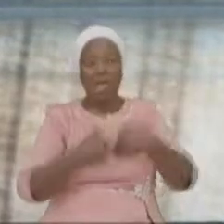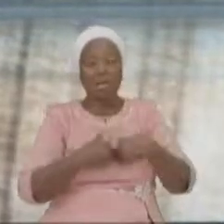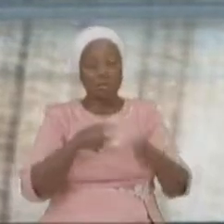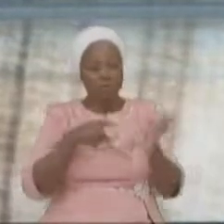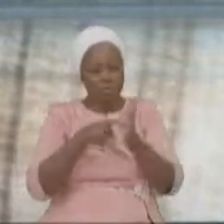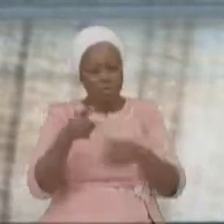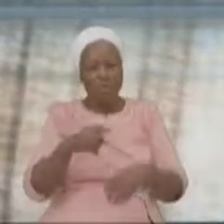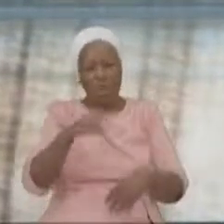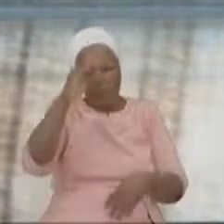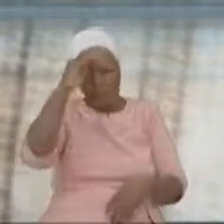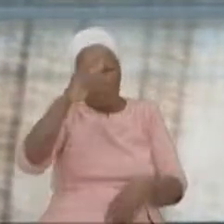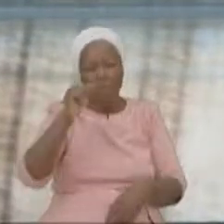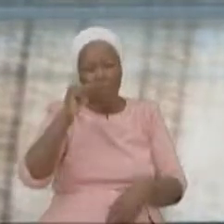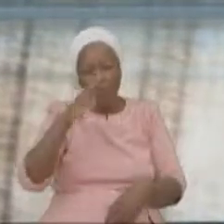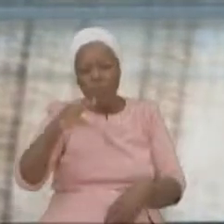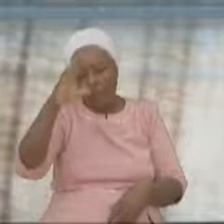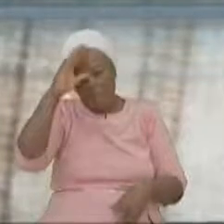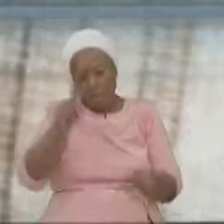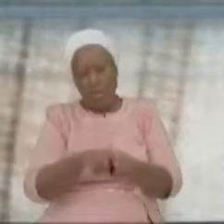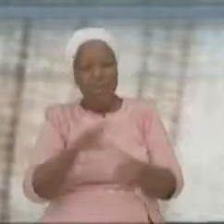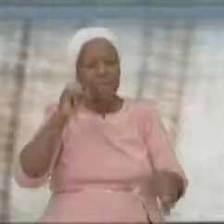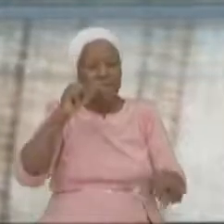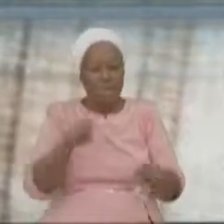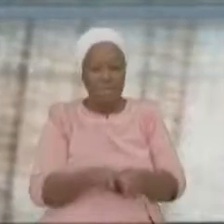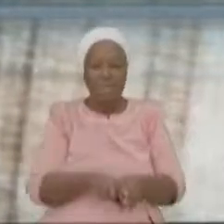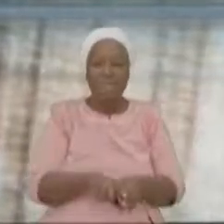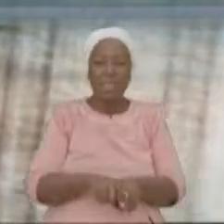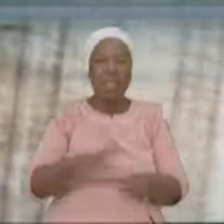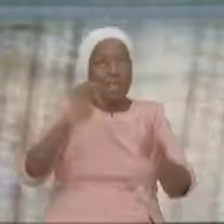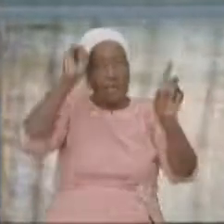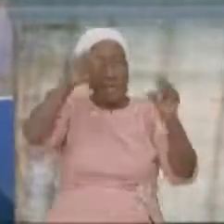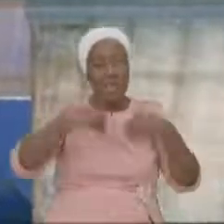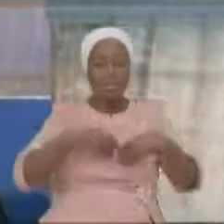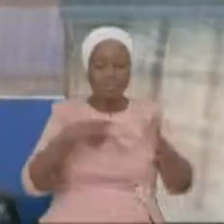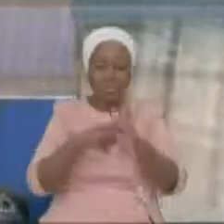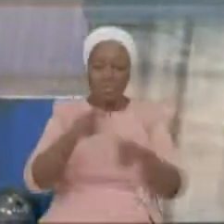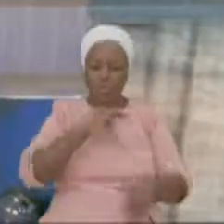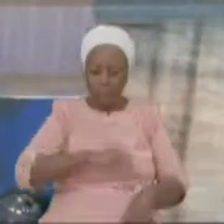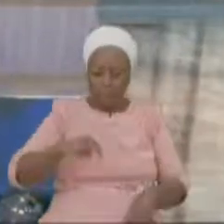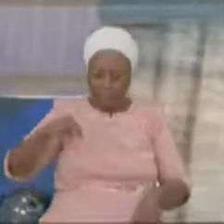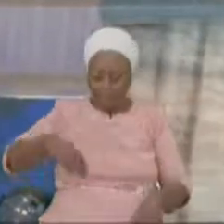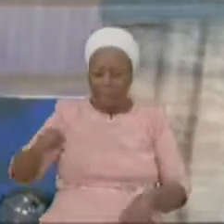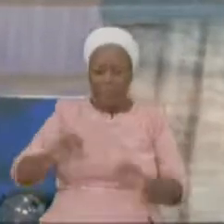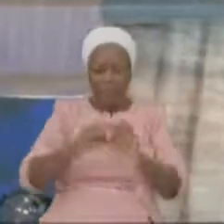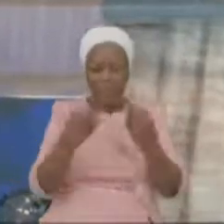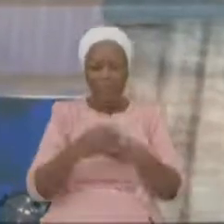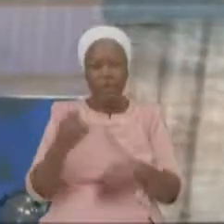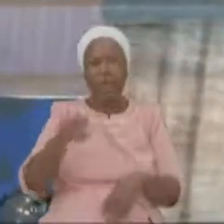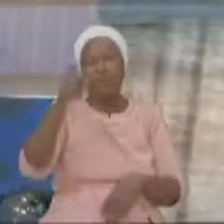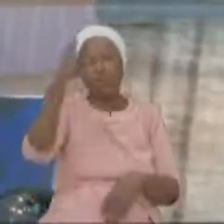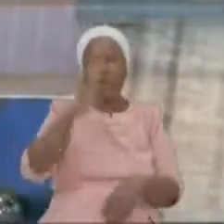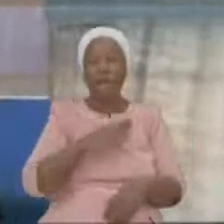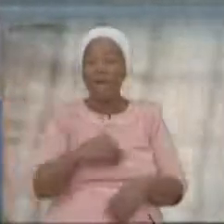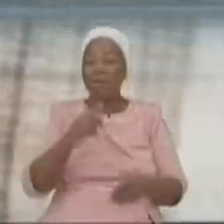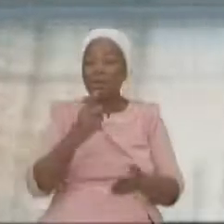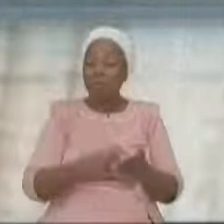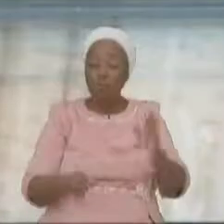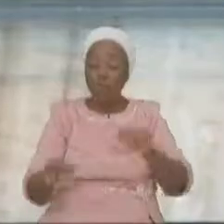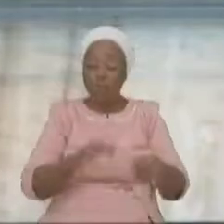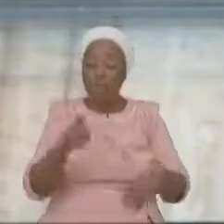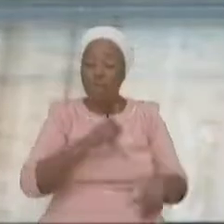man, woman, brother, sister, he has shown you members of the family of God. And what does the